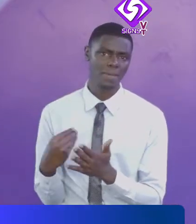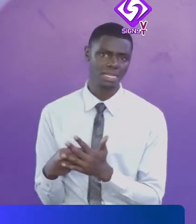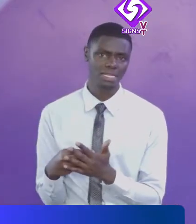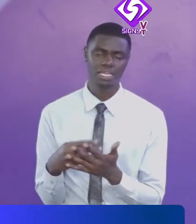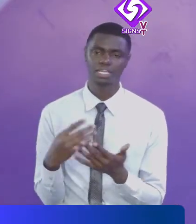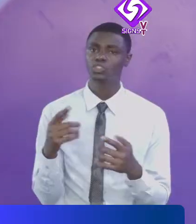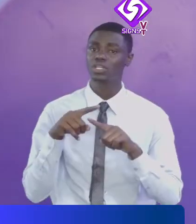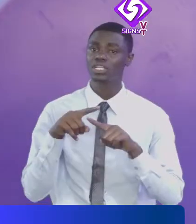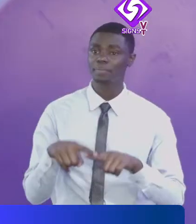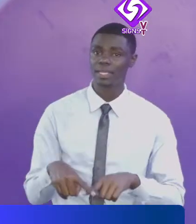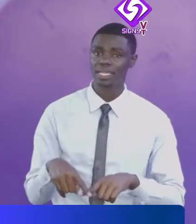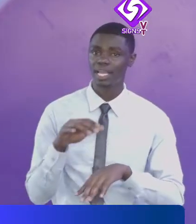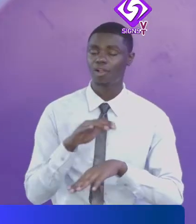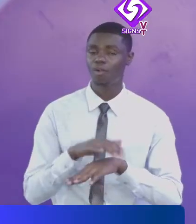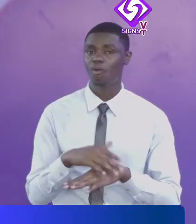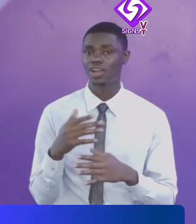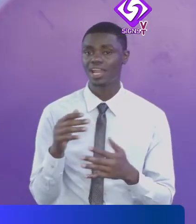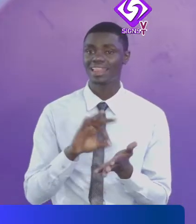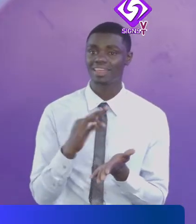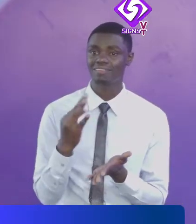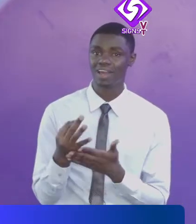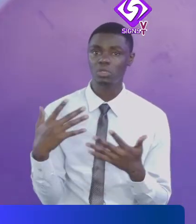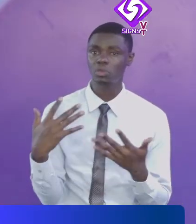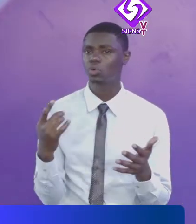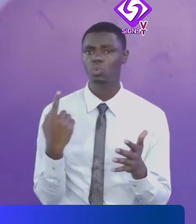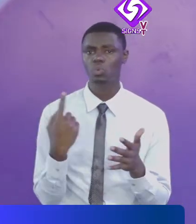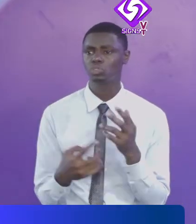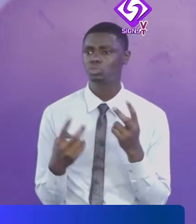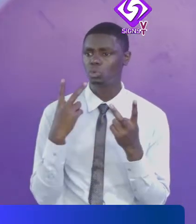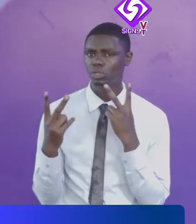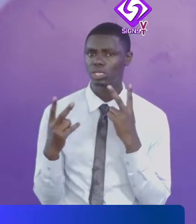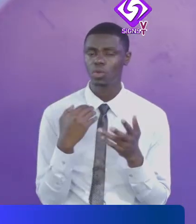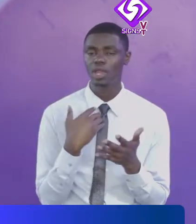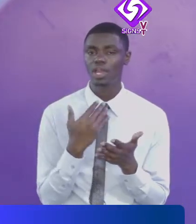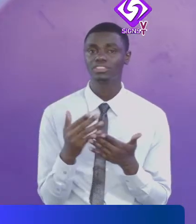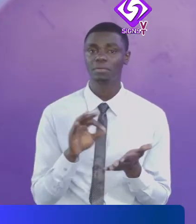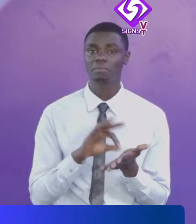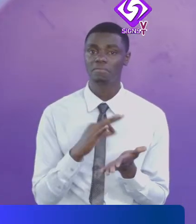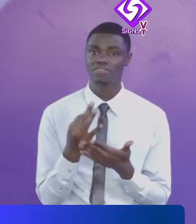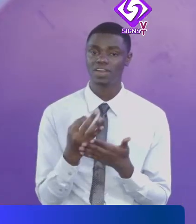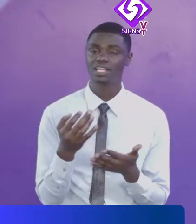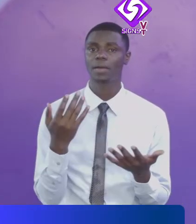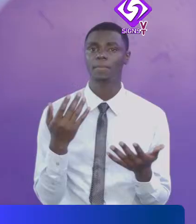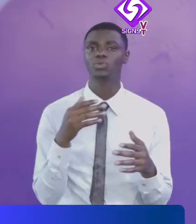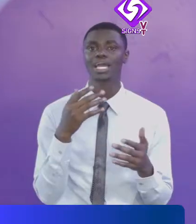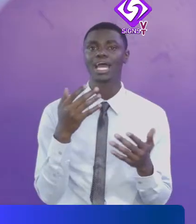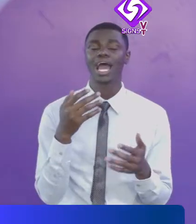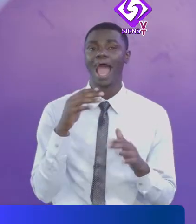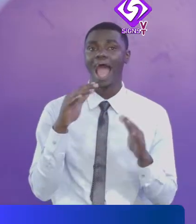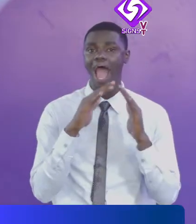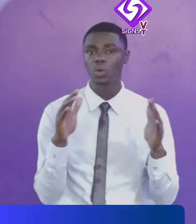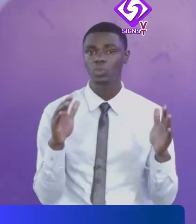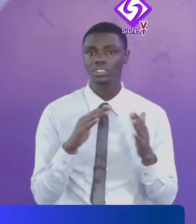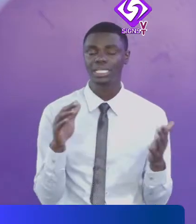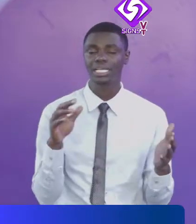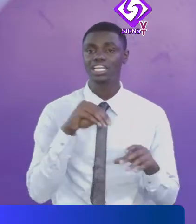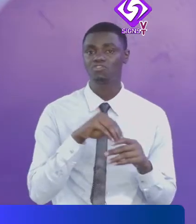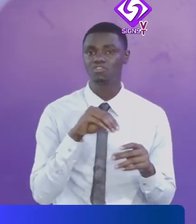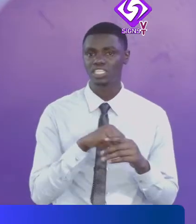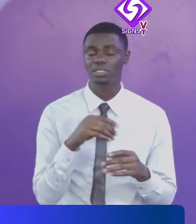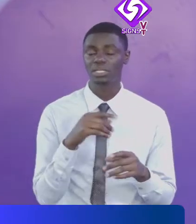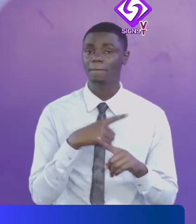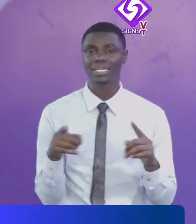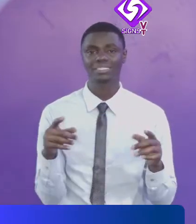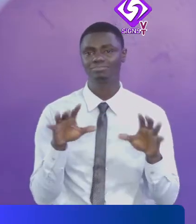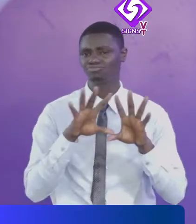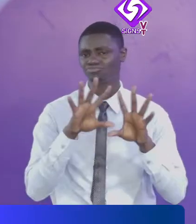fund, depending on what you're looking at. We do also have some funds that would have real estate in them, but largely what we manage are financial